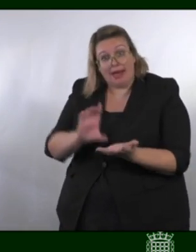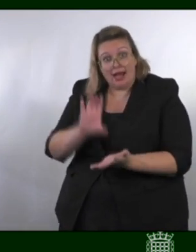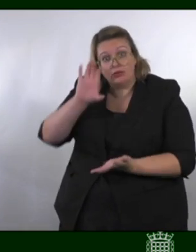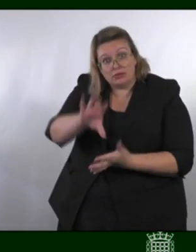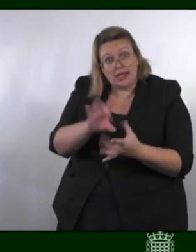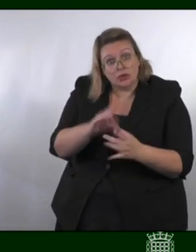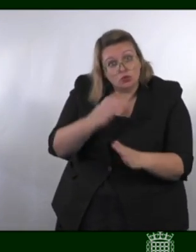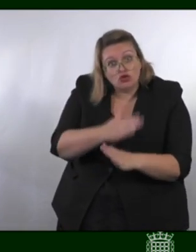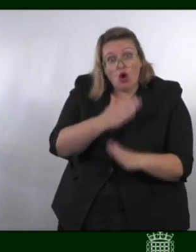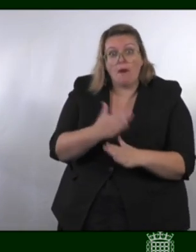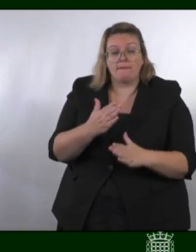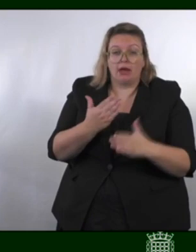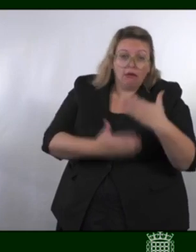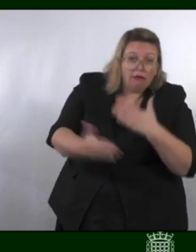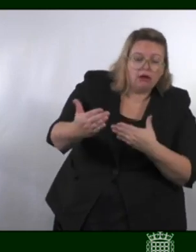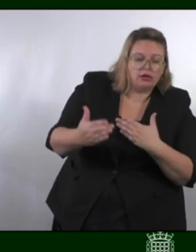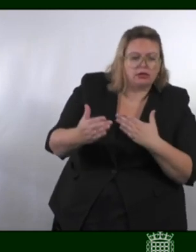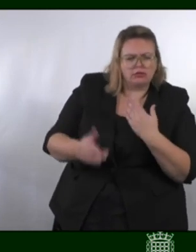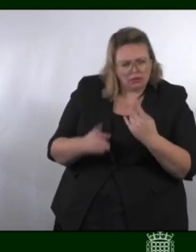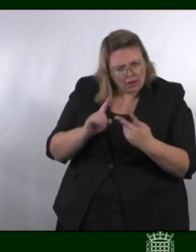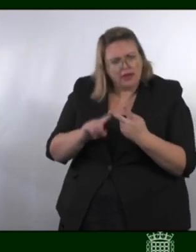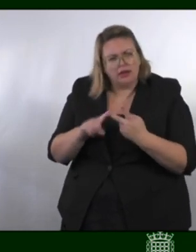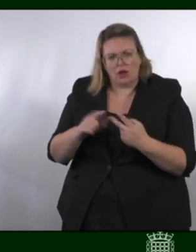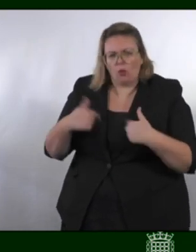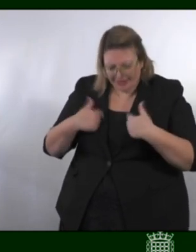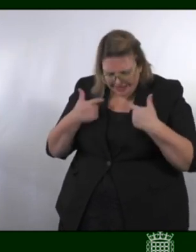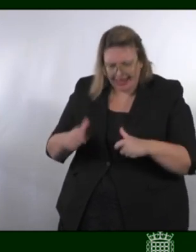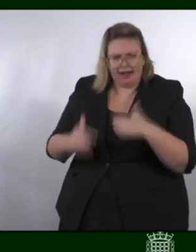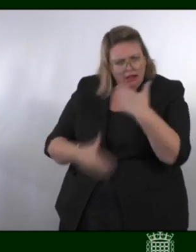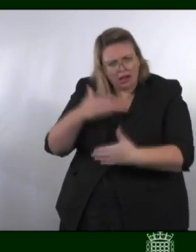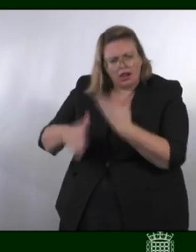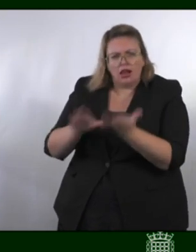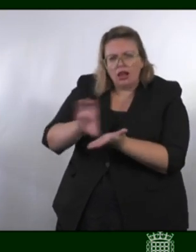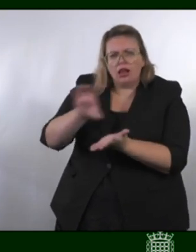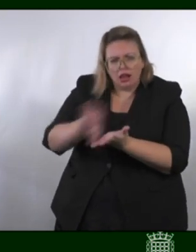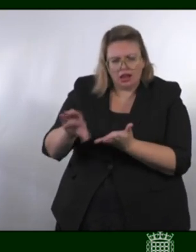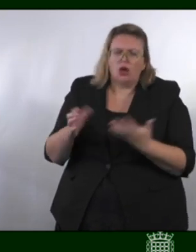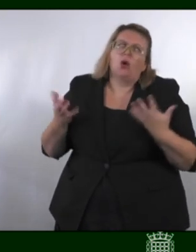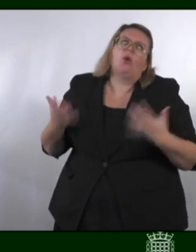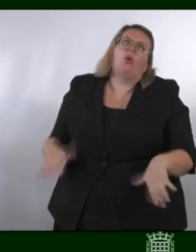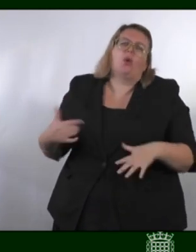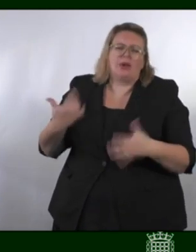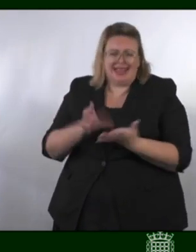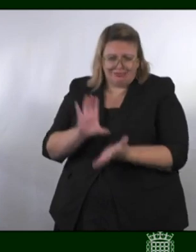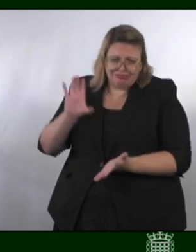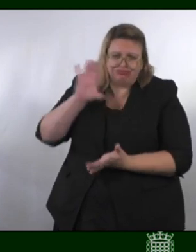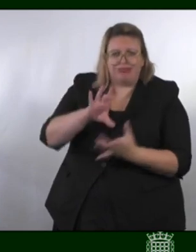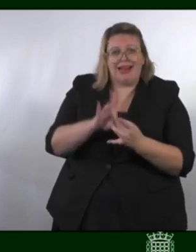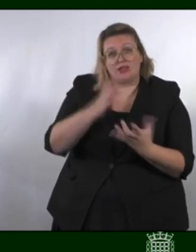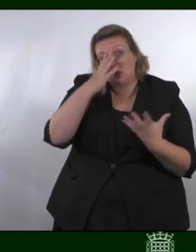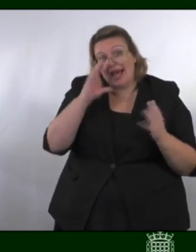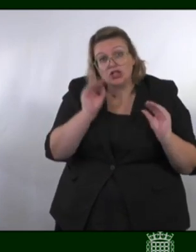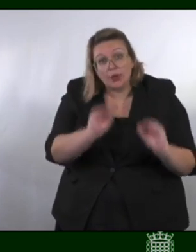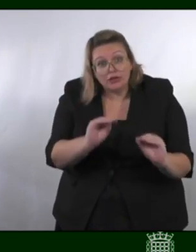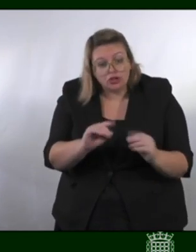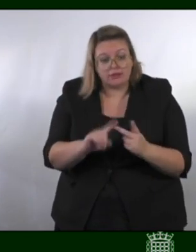jobs and livelihoods. What we also are engaged in, and what we will continue to deliver, is a colossal investment in education, in health,